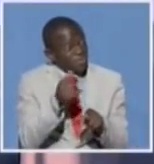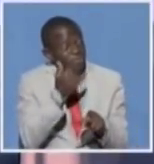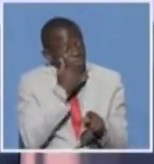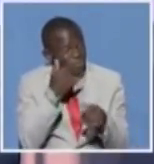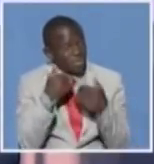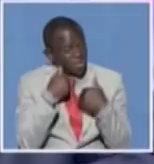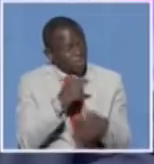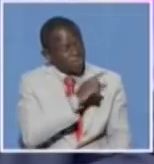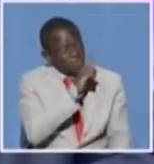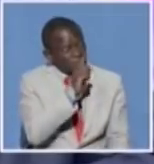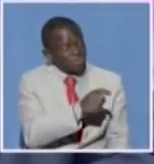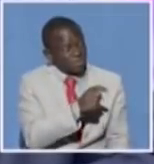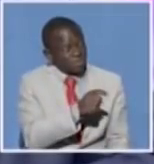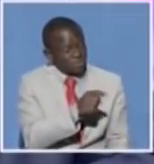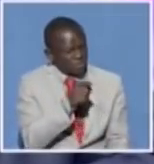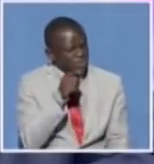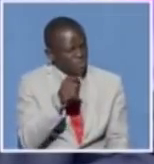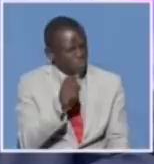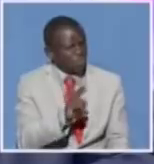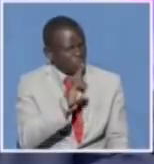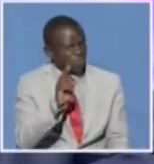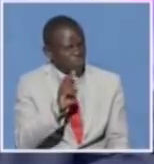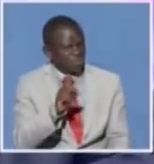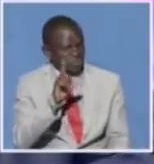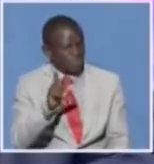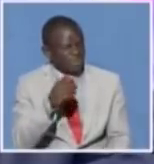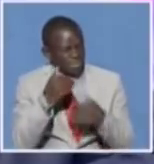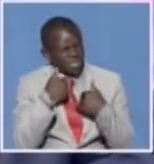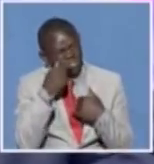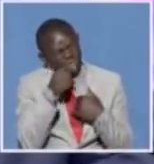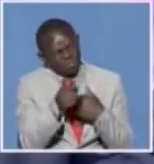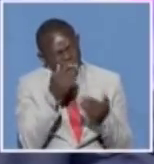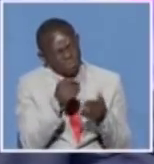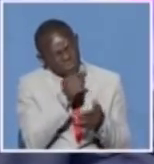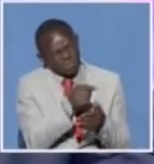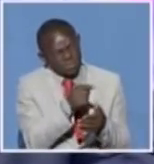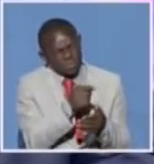Uh, Could it be a conduit of leakage? Of course,